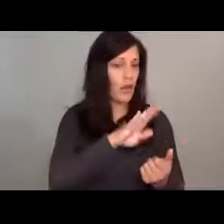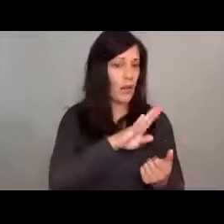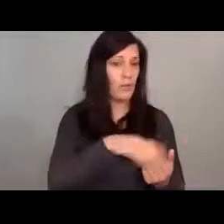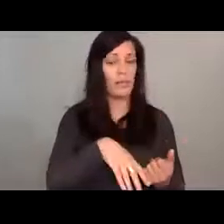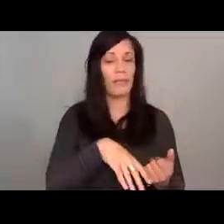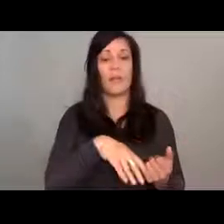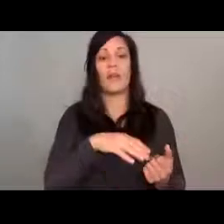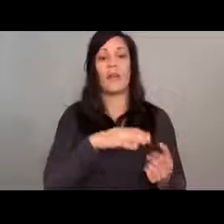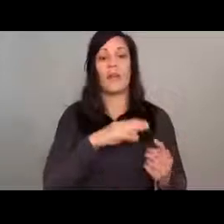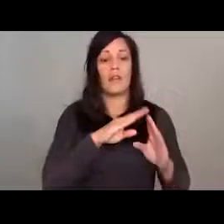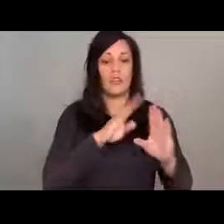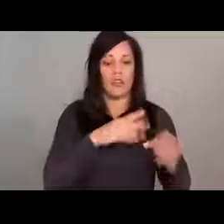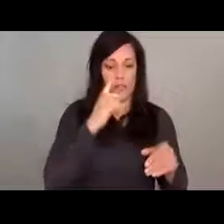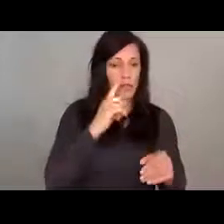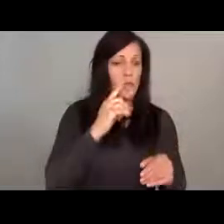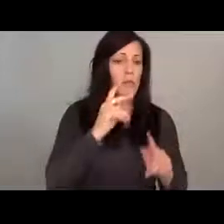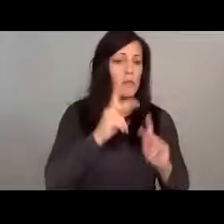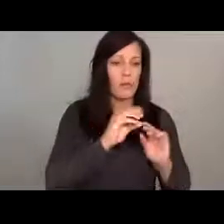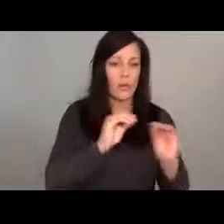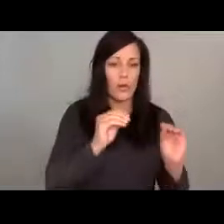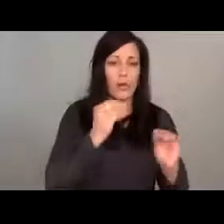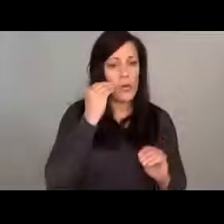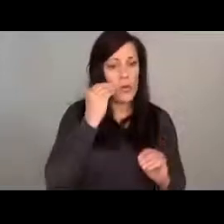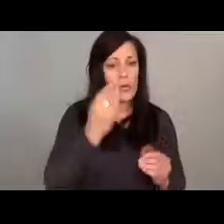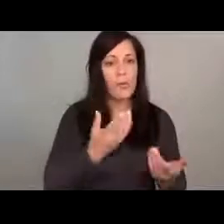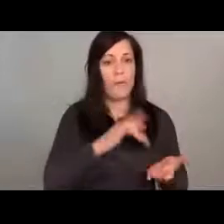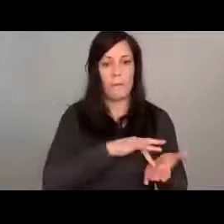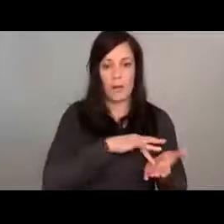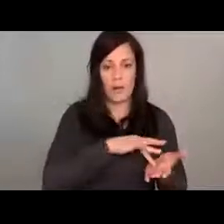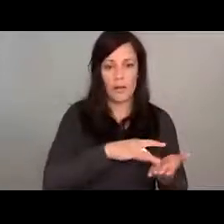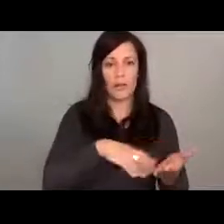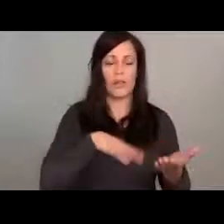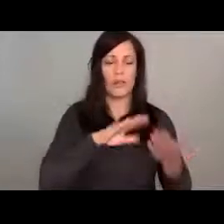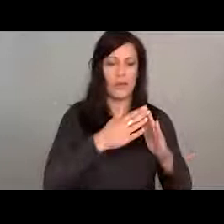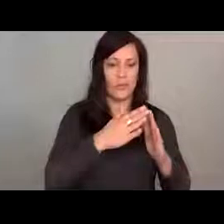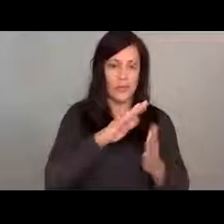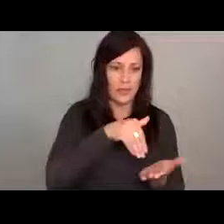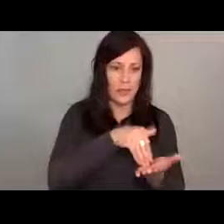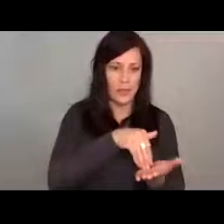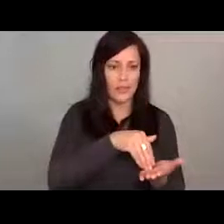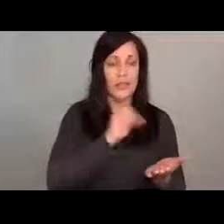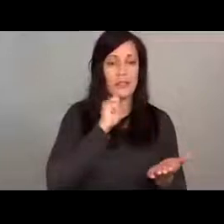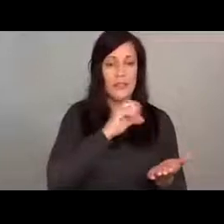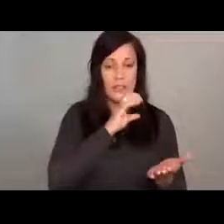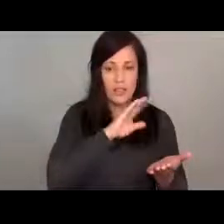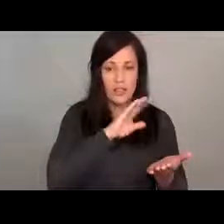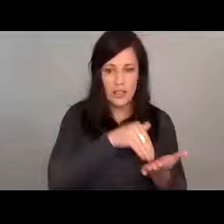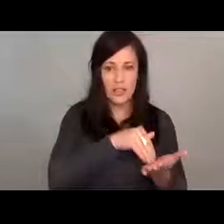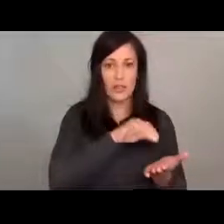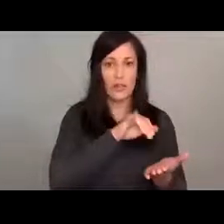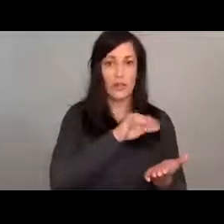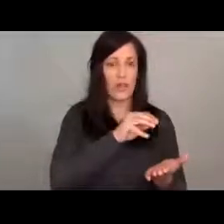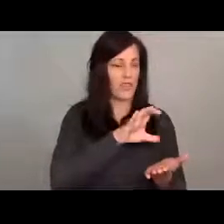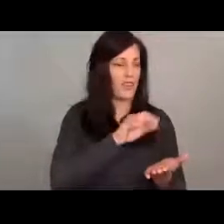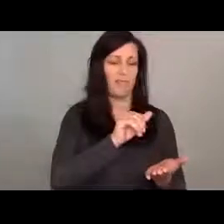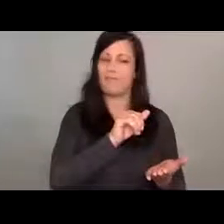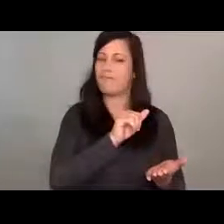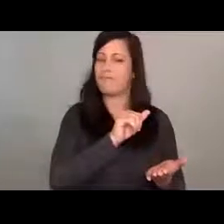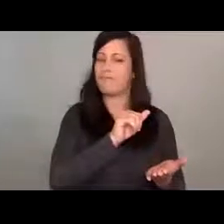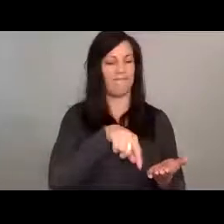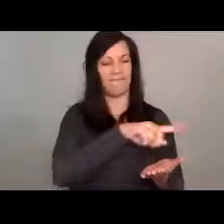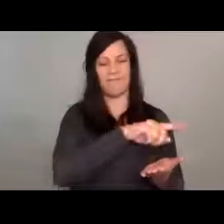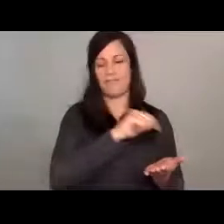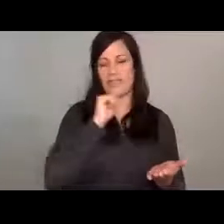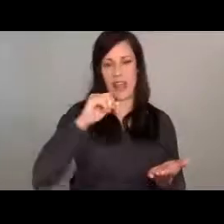shelters, medical facilities, community centers, senior centers, and YMCAs. So those are ineligible.